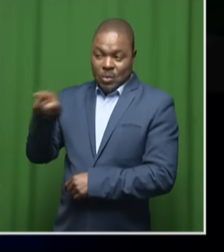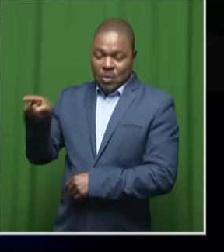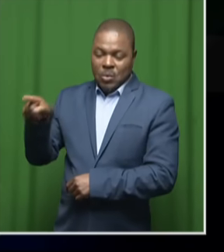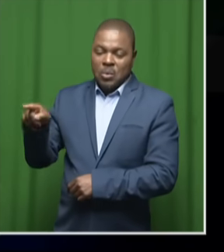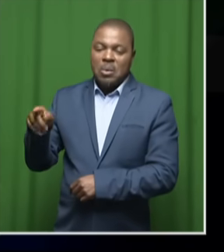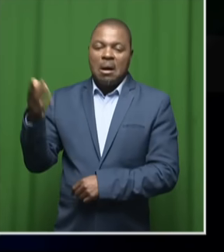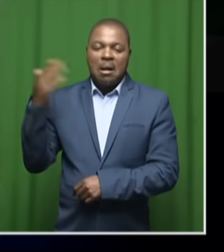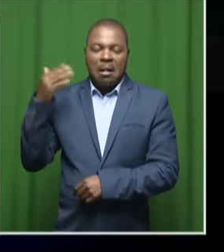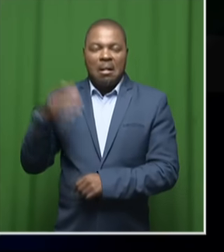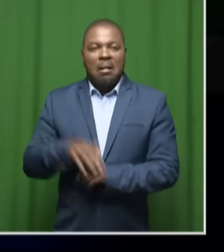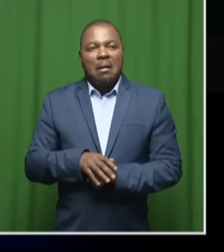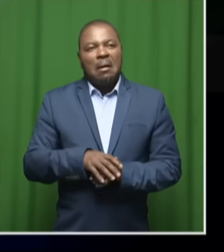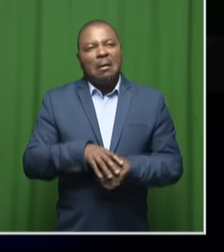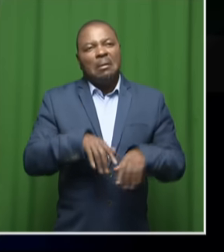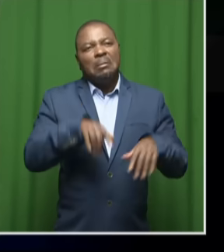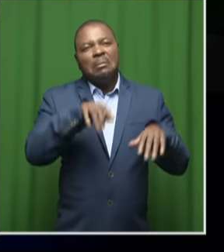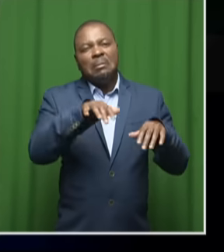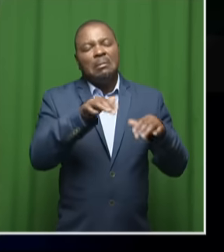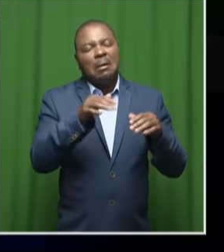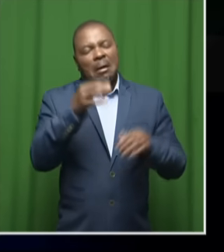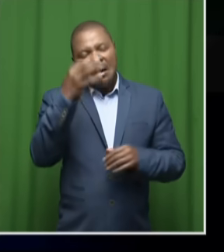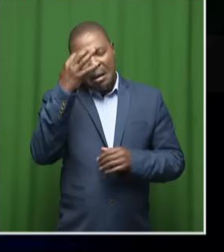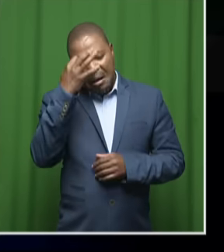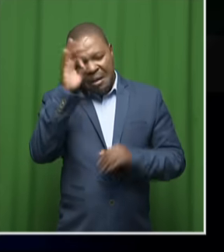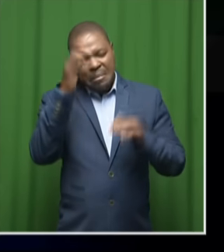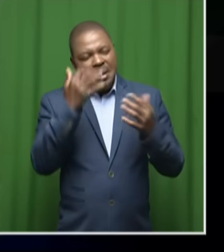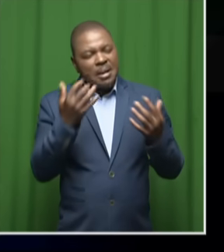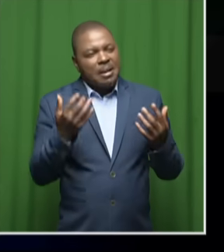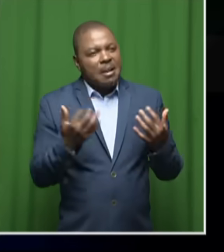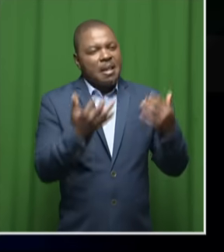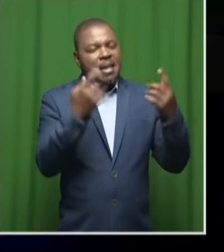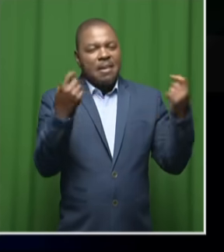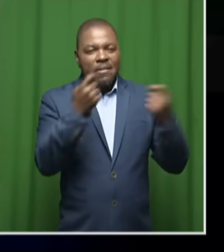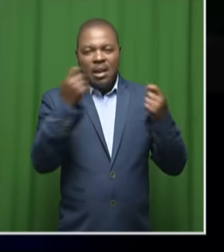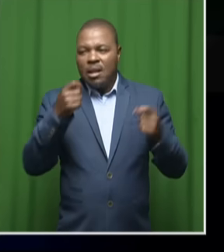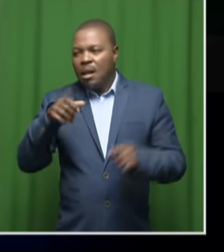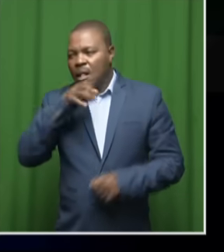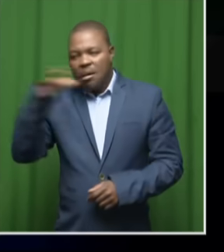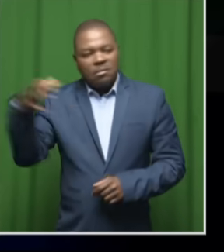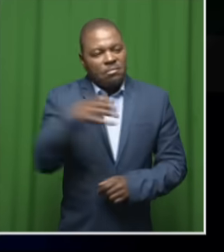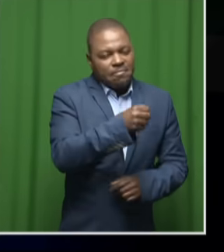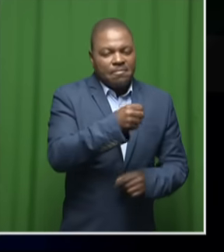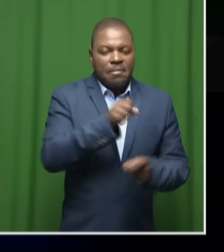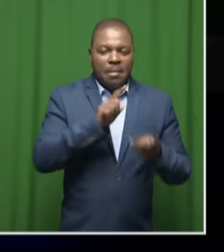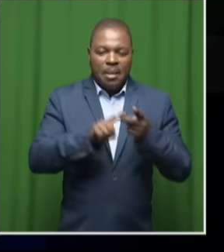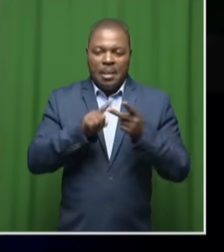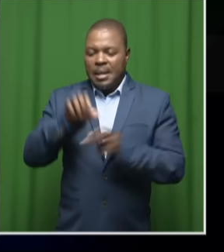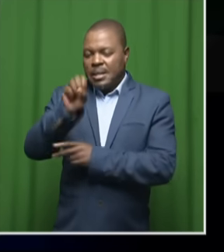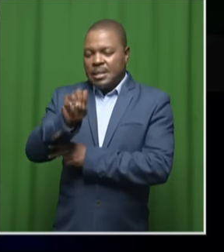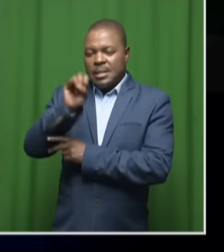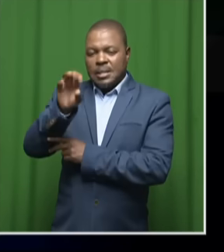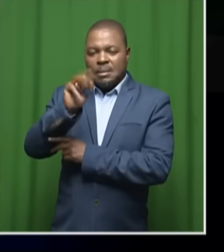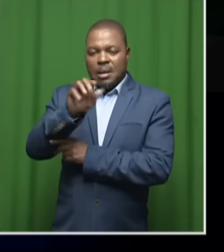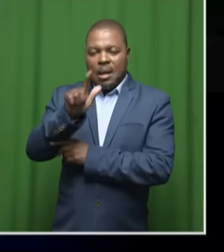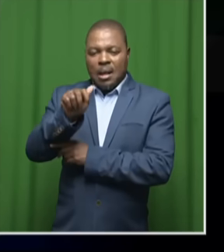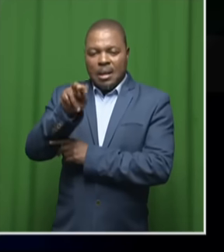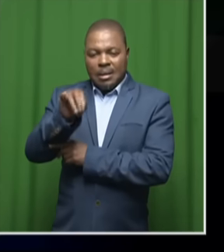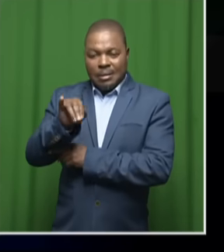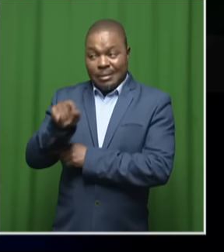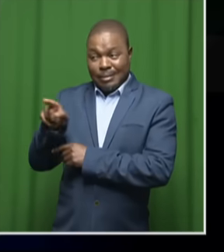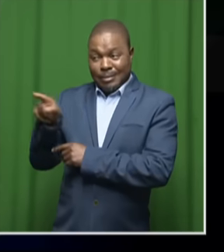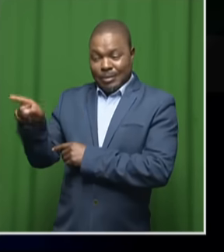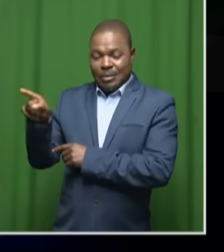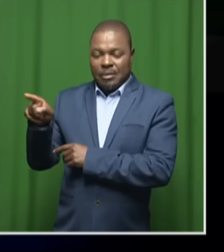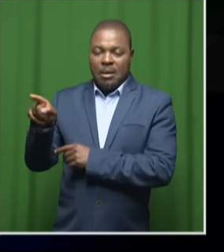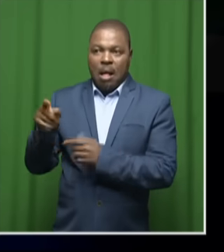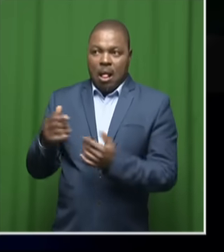grabbed the microphone during one of the government events, you know. And then you've got Noma Gugusimelane, who is Noma Gugusimelane